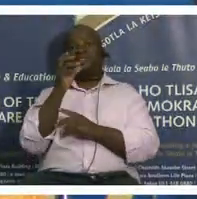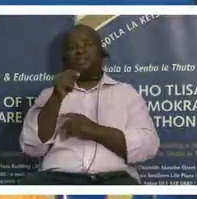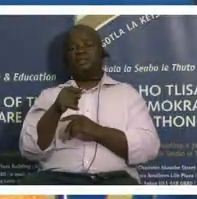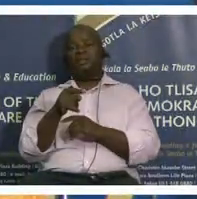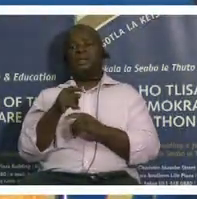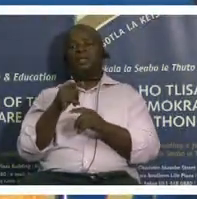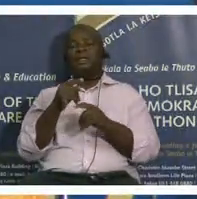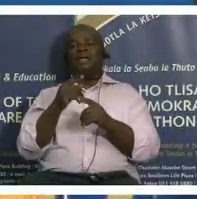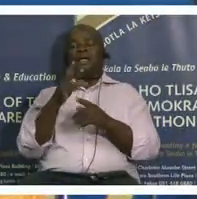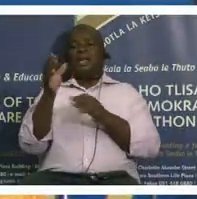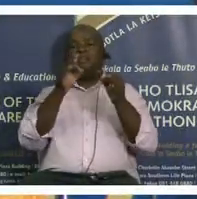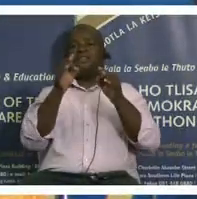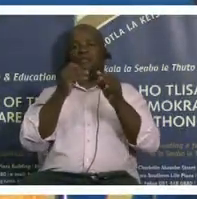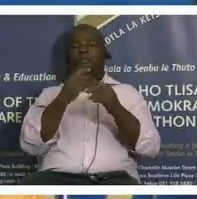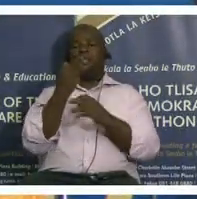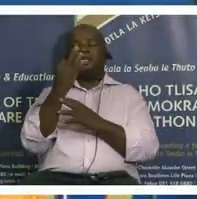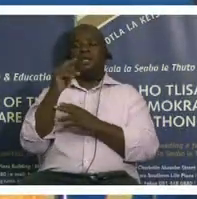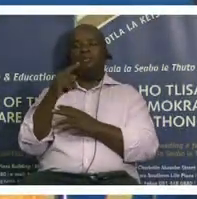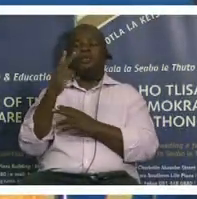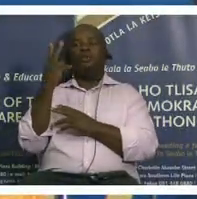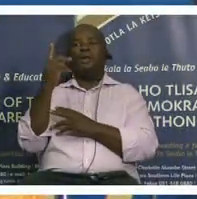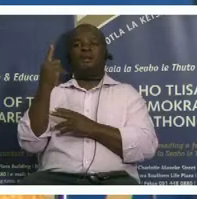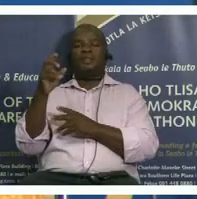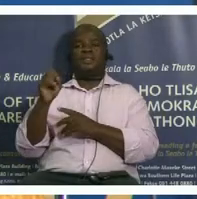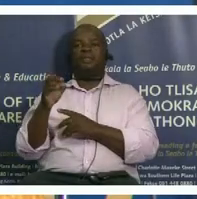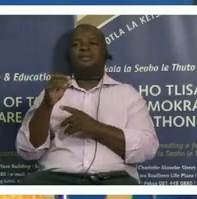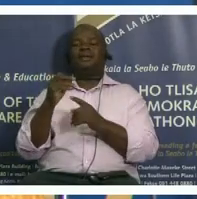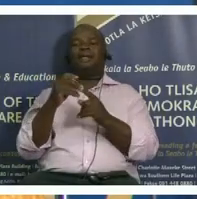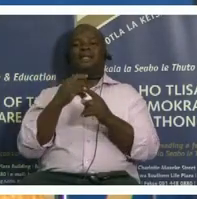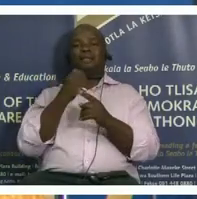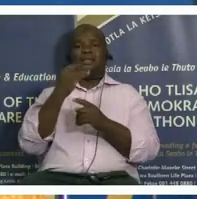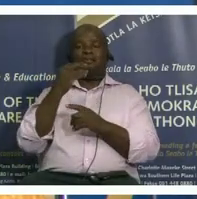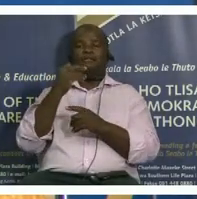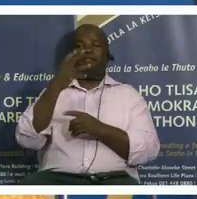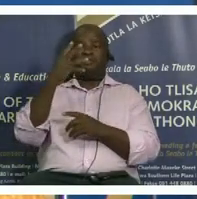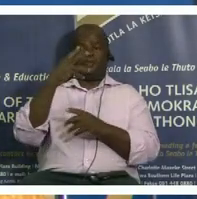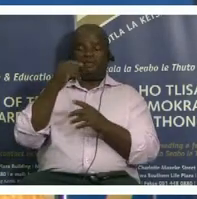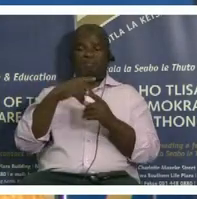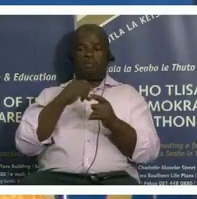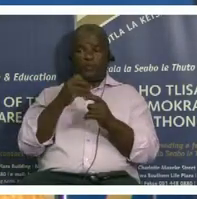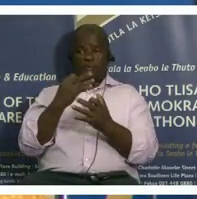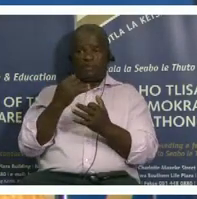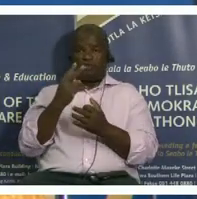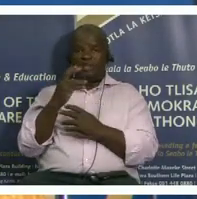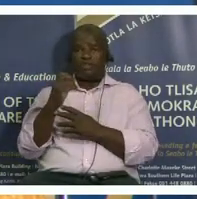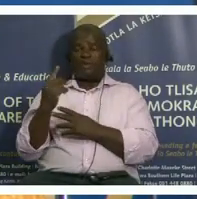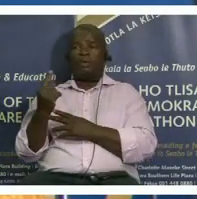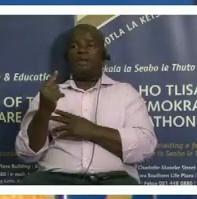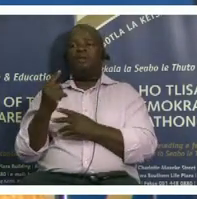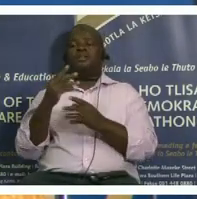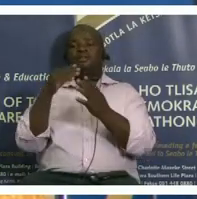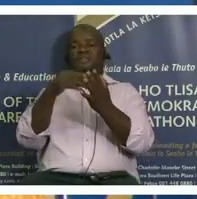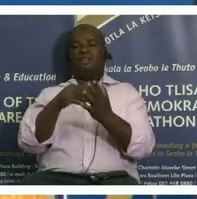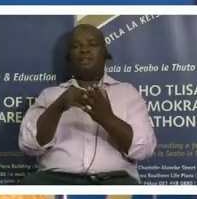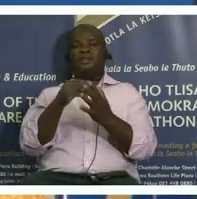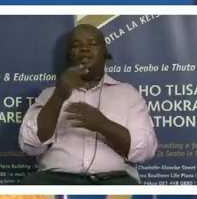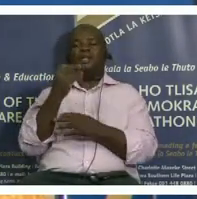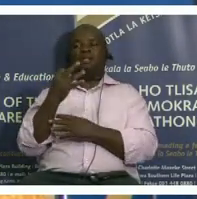from 38.1% in the third quarter of 2021 to